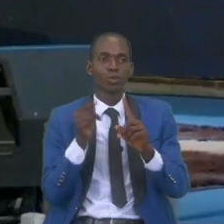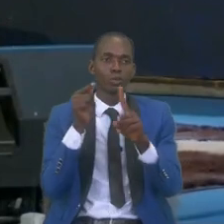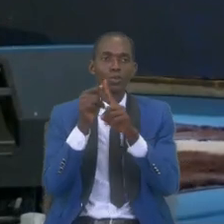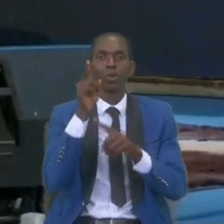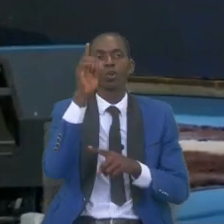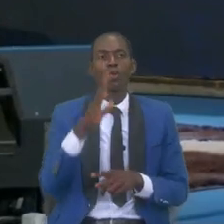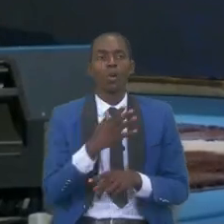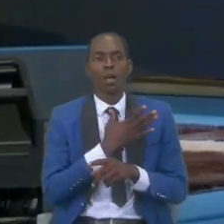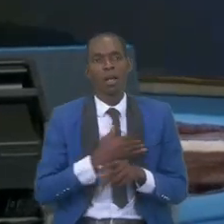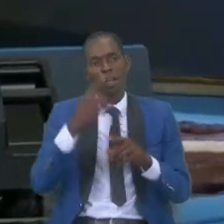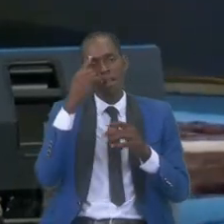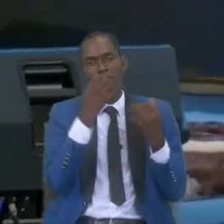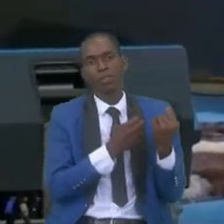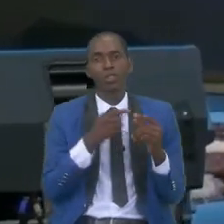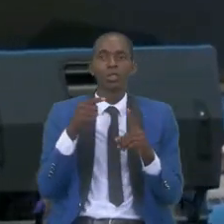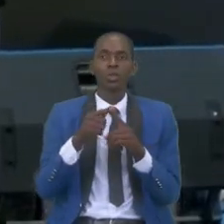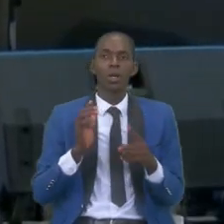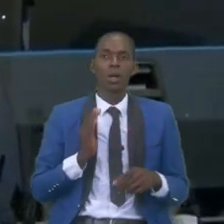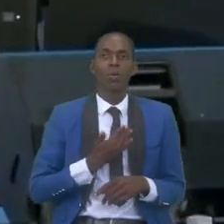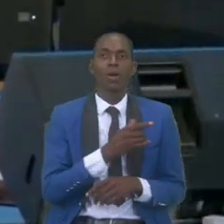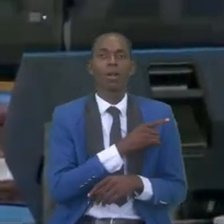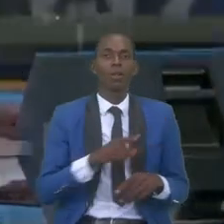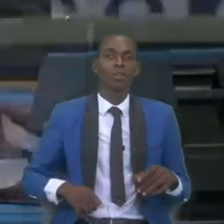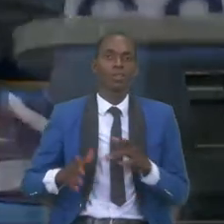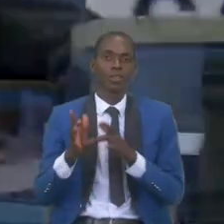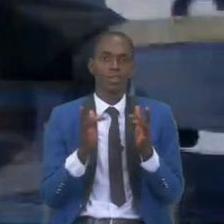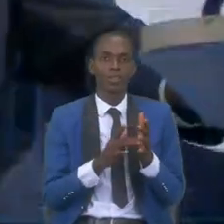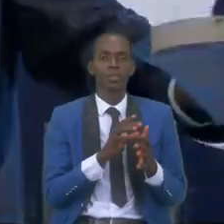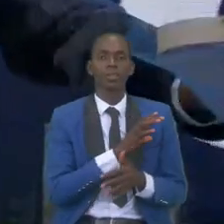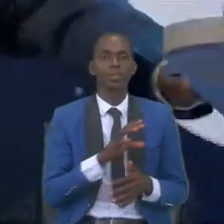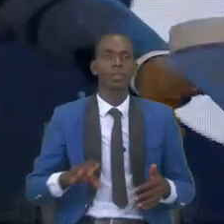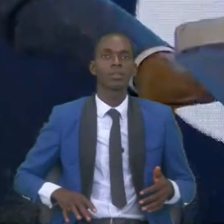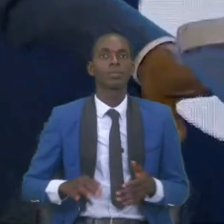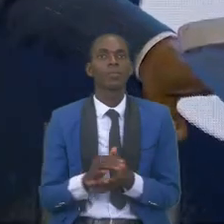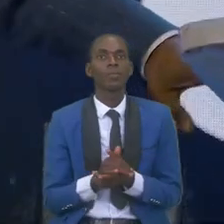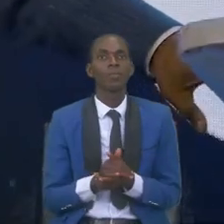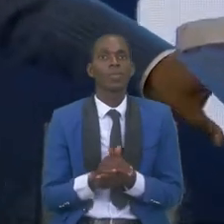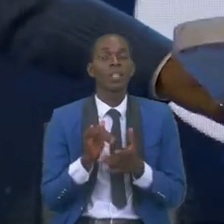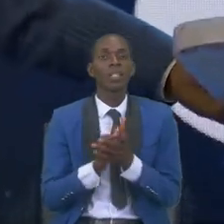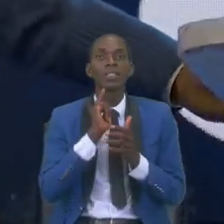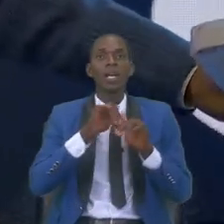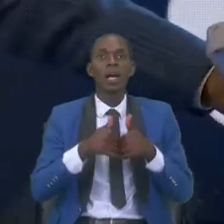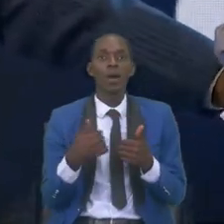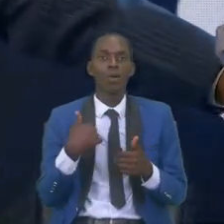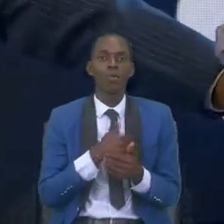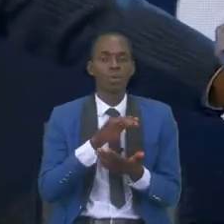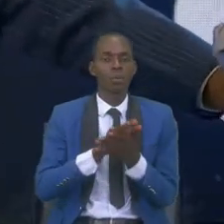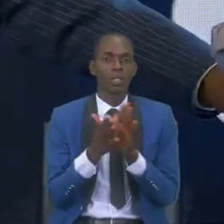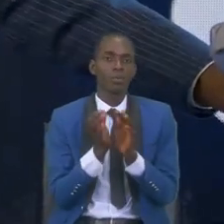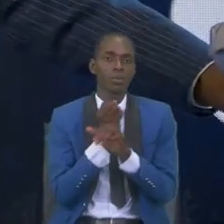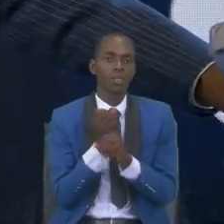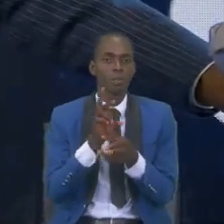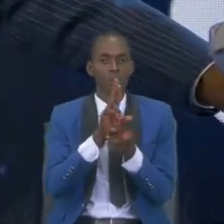and faith toward our Lord Jesus Christ. That's how we get saved. Repentance